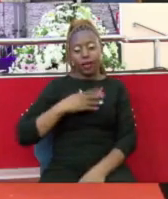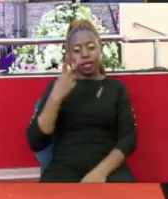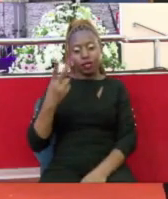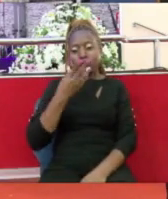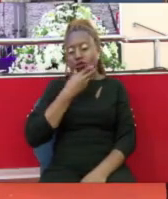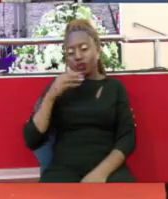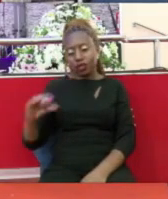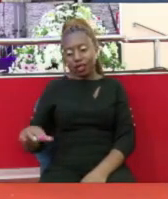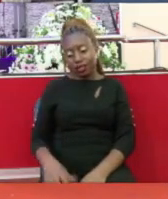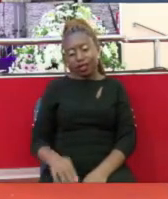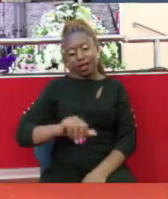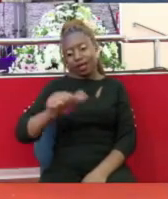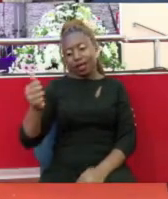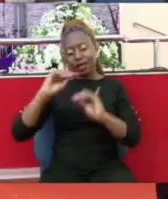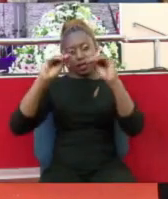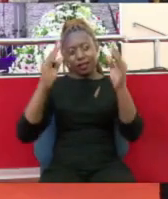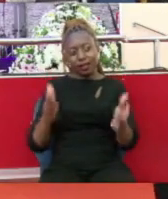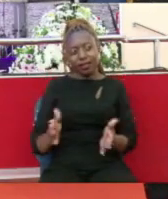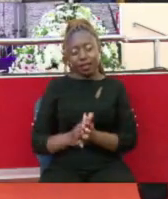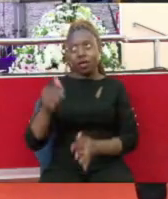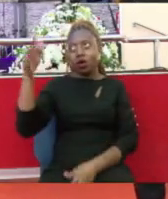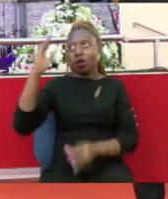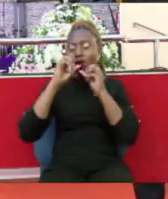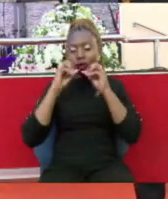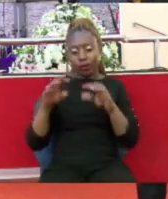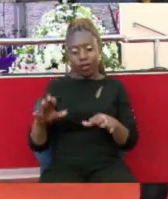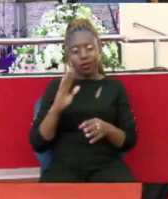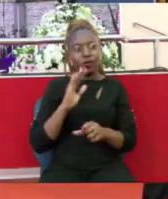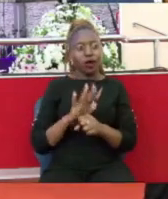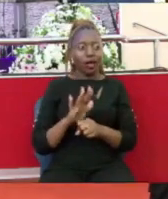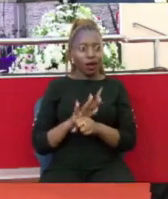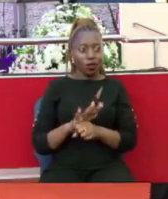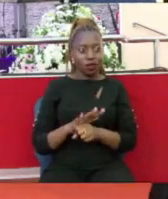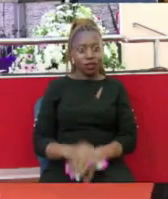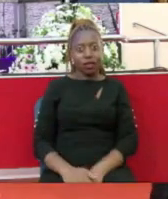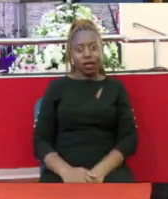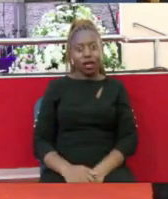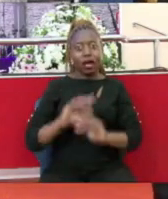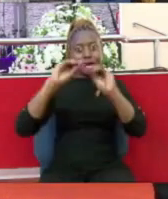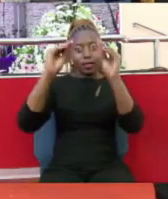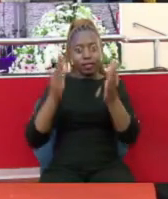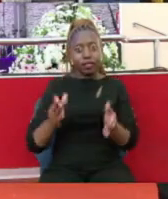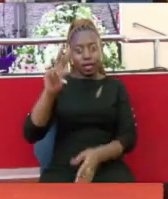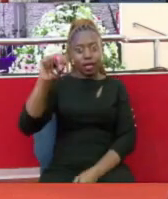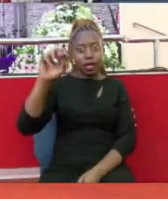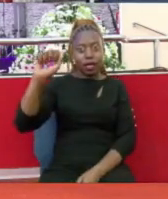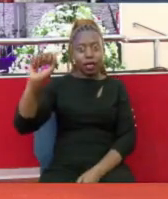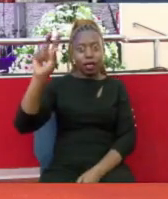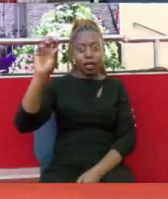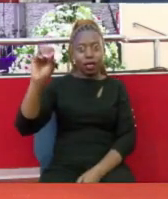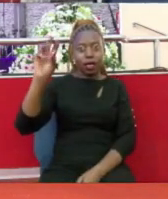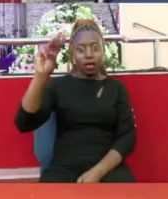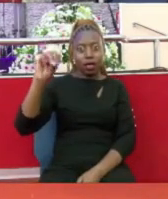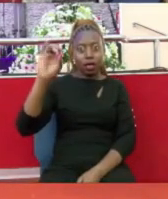wengine. God bless you so much. Bwana wabariki sana. Teacher Naomi is teaching my son now. Na Teacher Naomi anamfunza